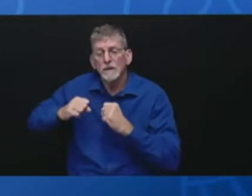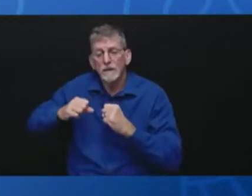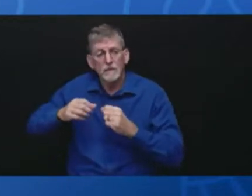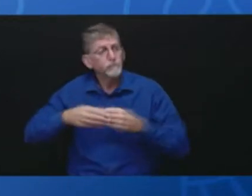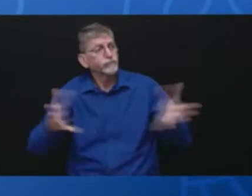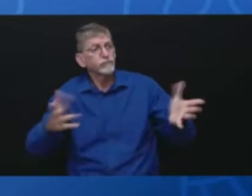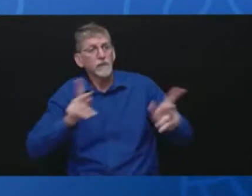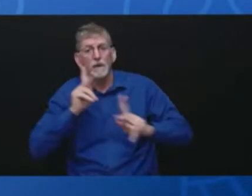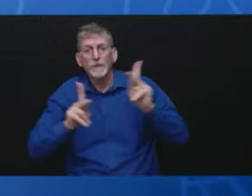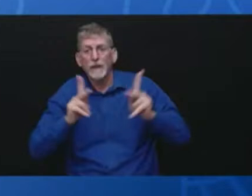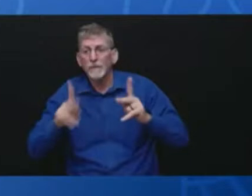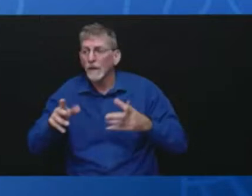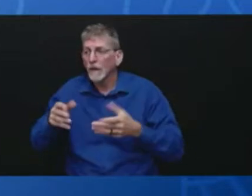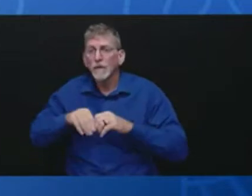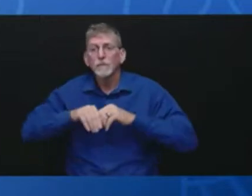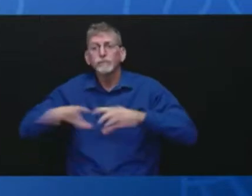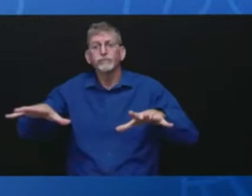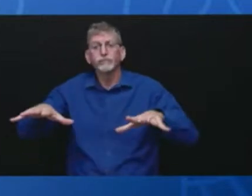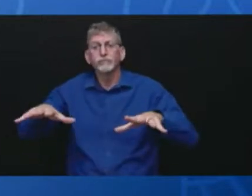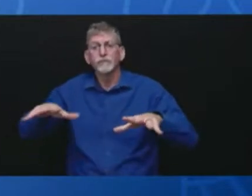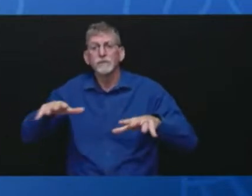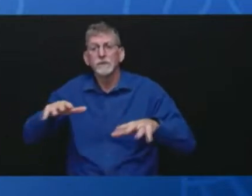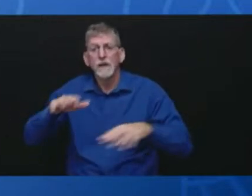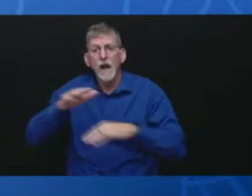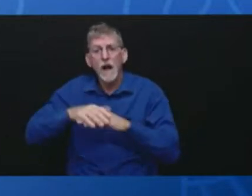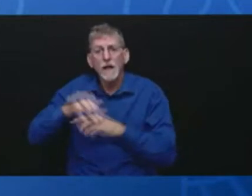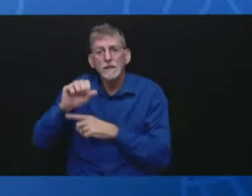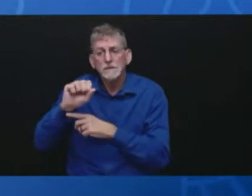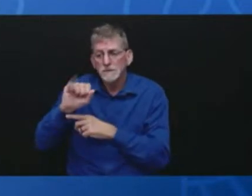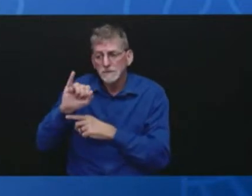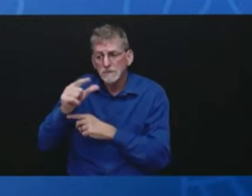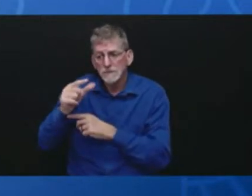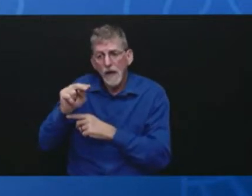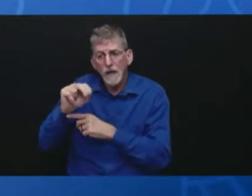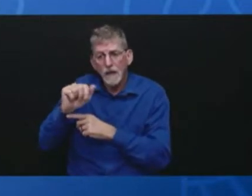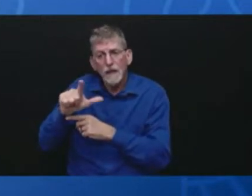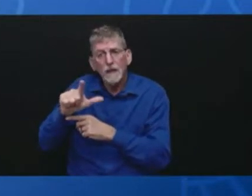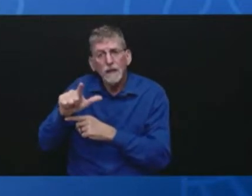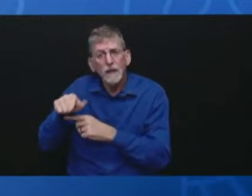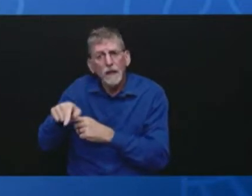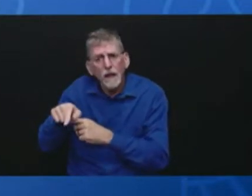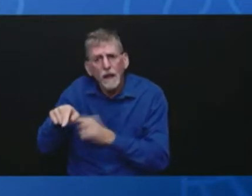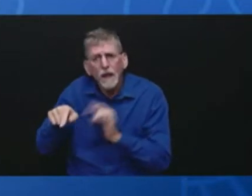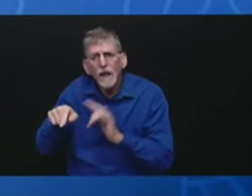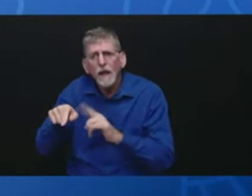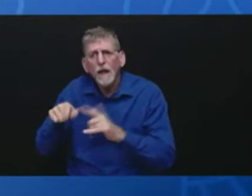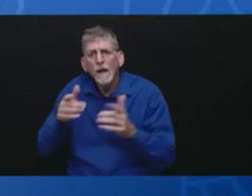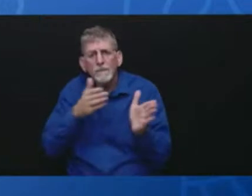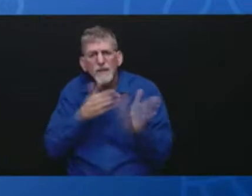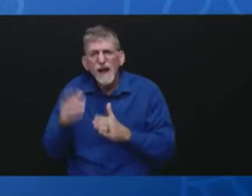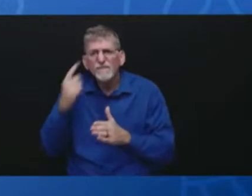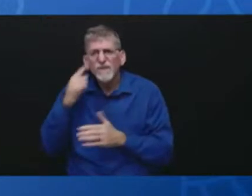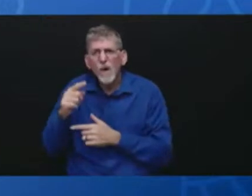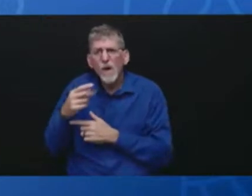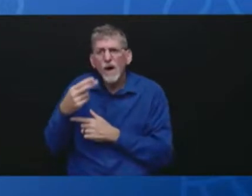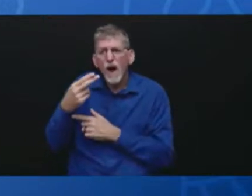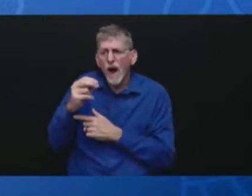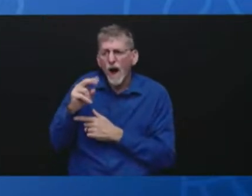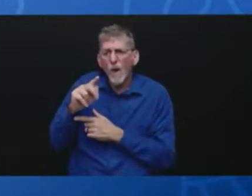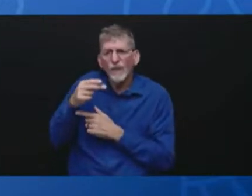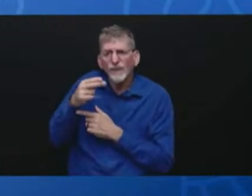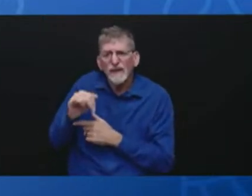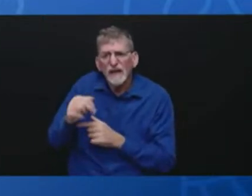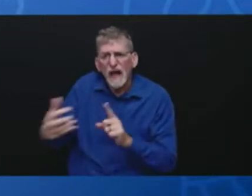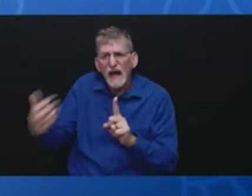signal of plans for the Houthi attacks and discussions about those plans that included,